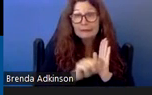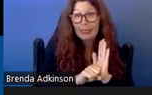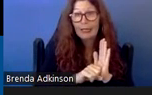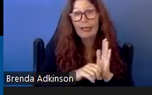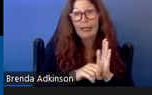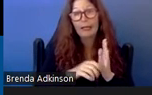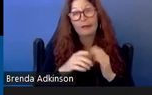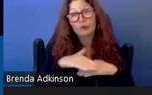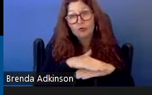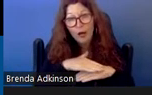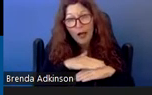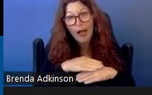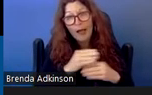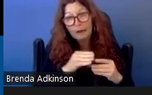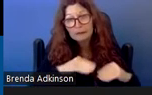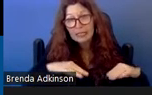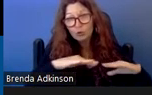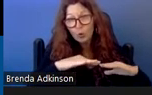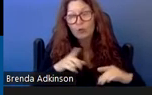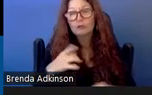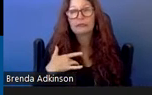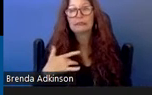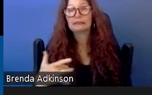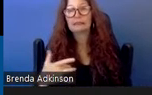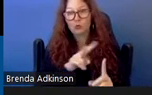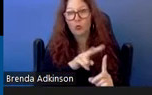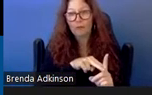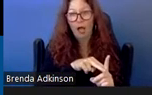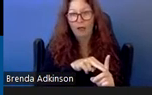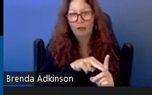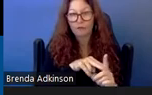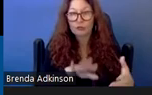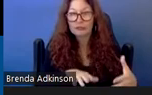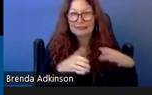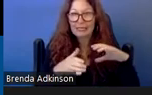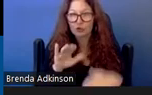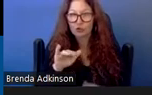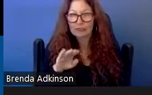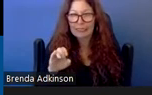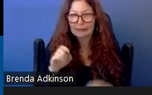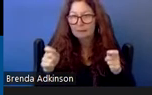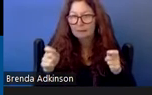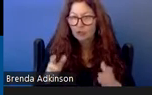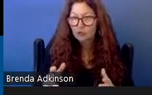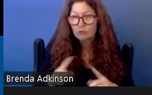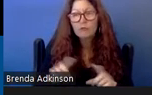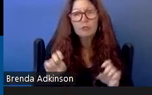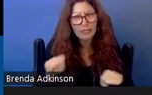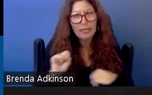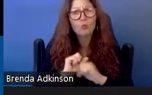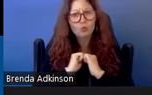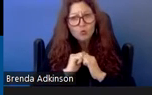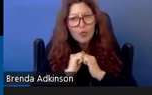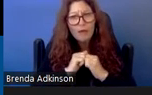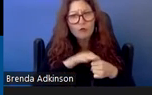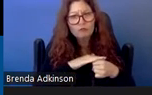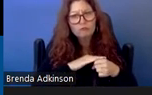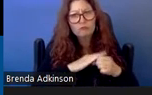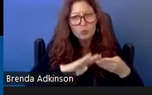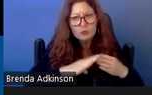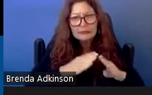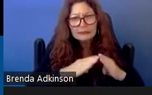the one that does apply for disaster case management, though they can work with the municipality and support and gain their